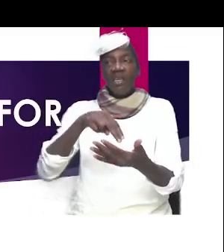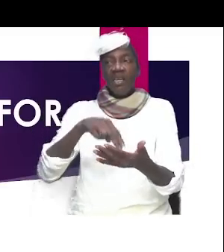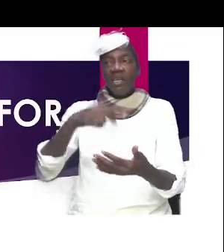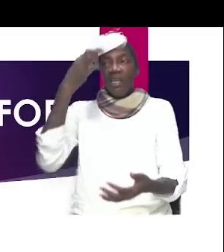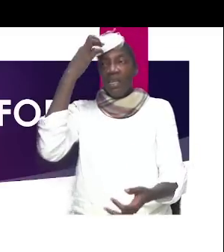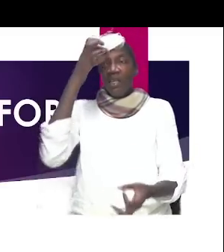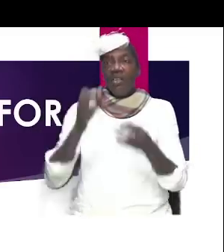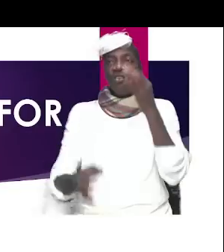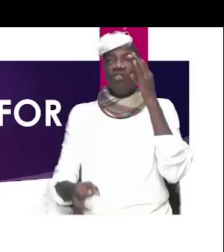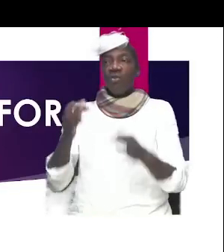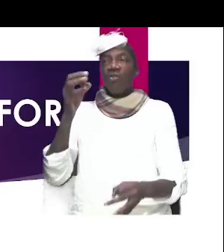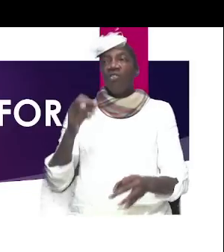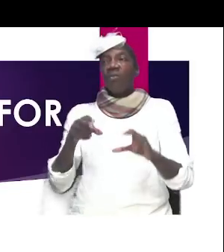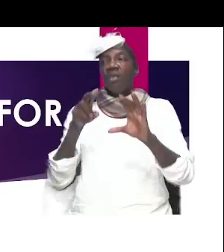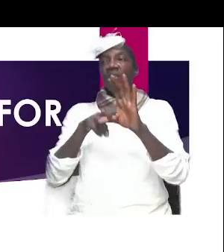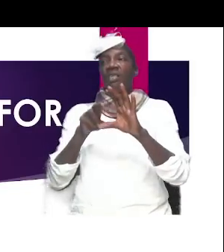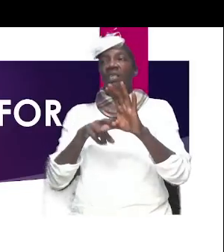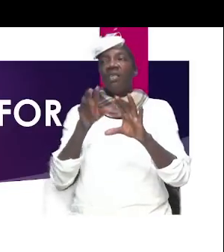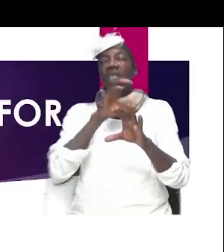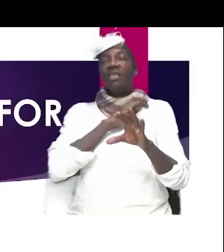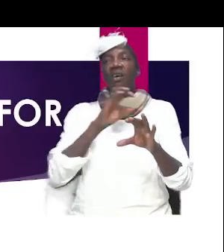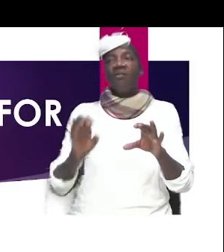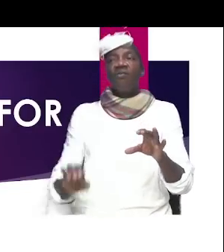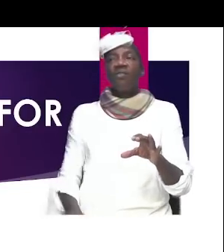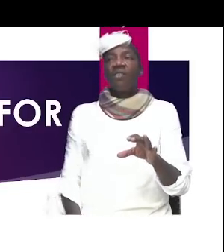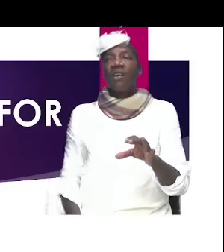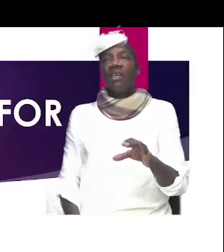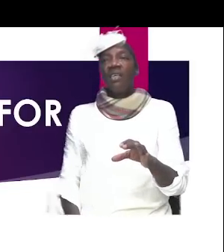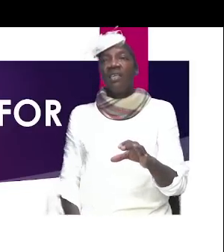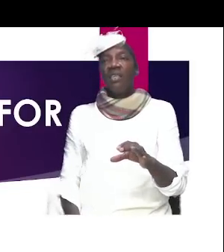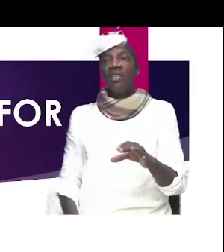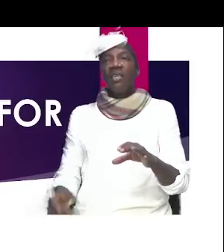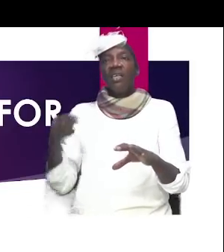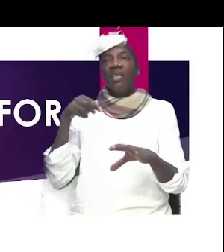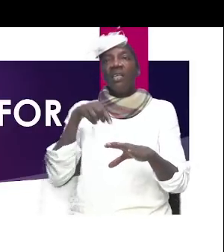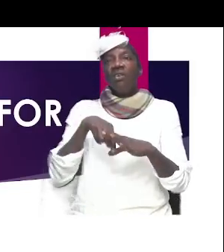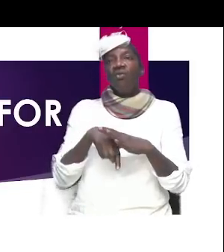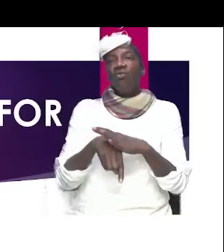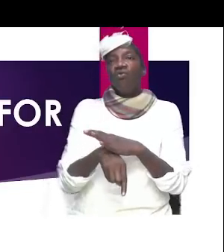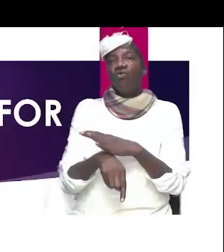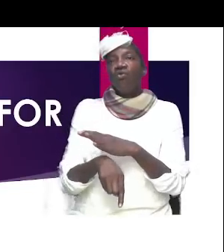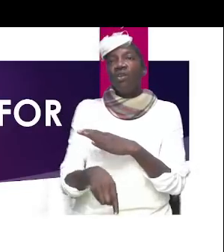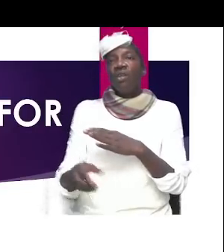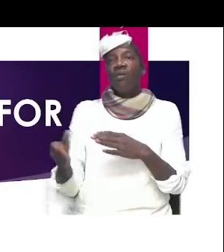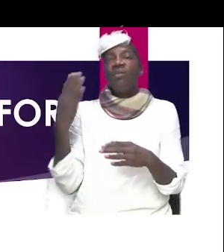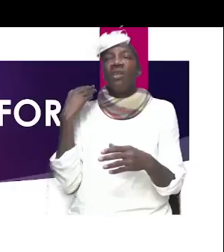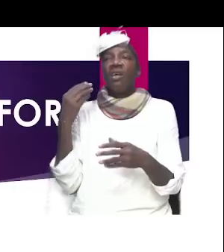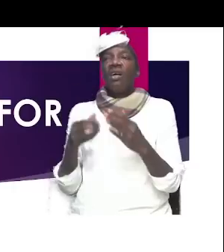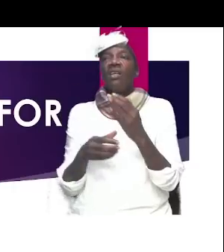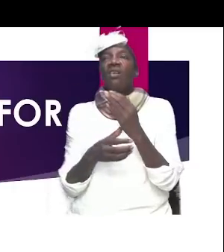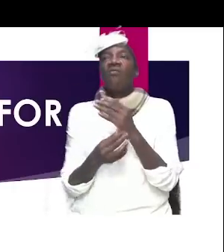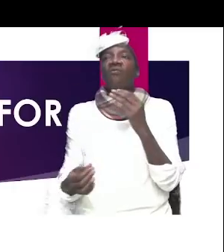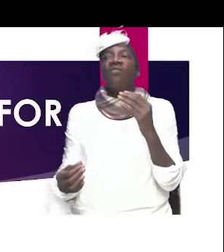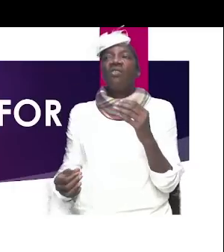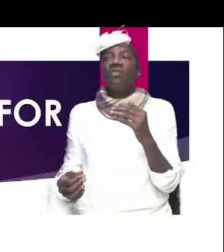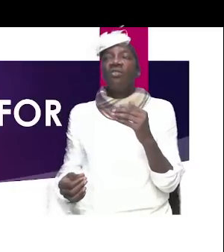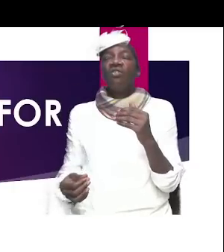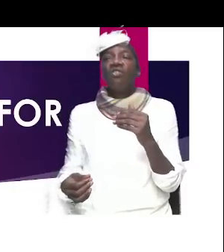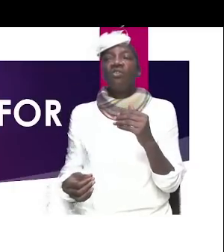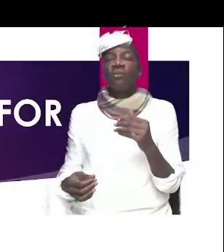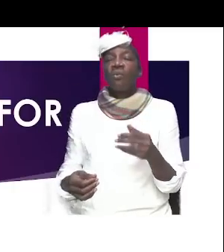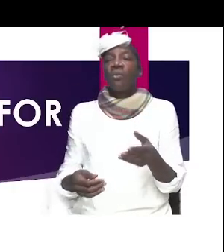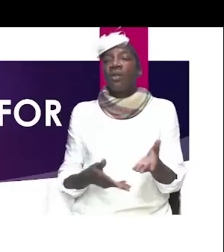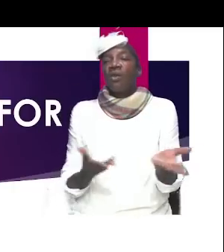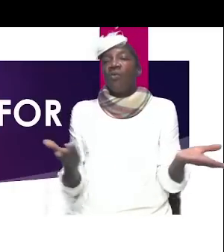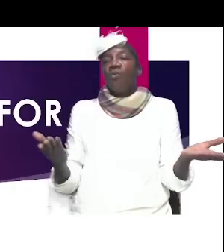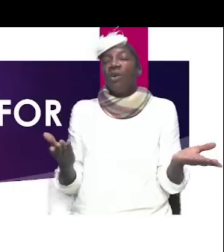of Christ. He's going to be drilling beyond the flesh. He's going to be drilling beyond what was done